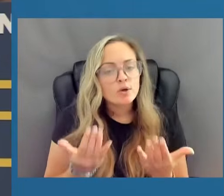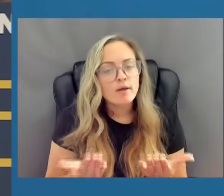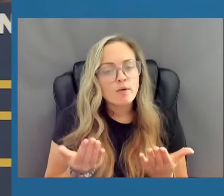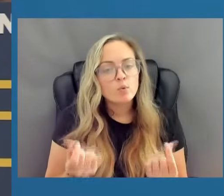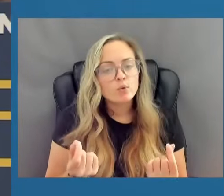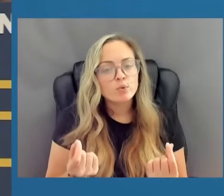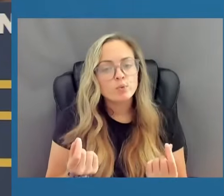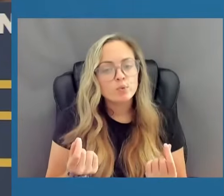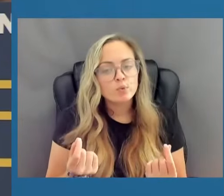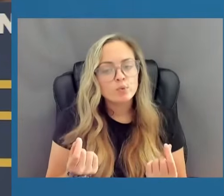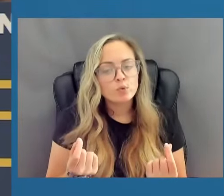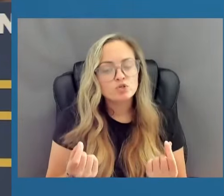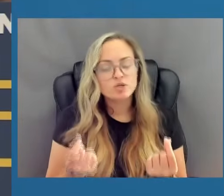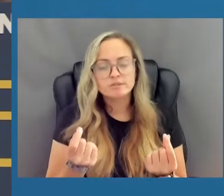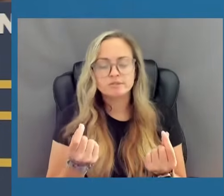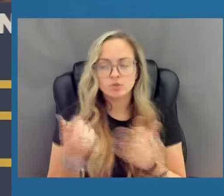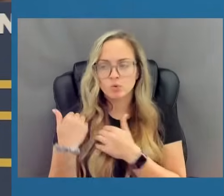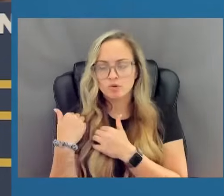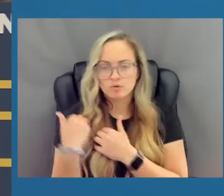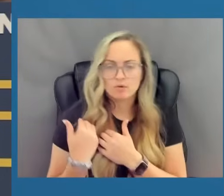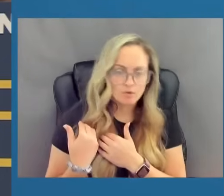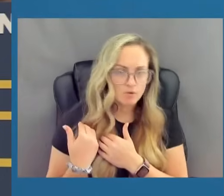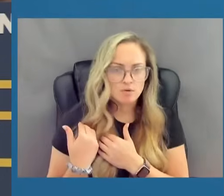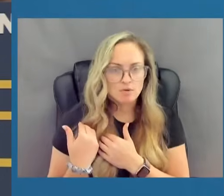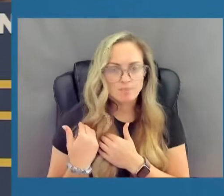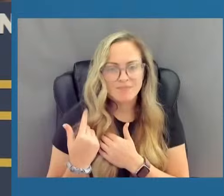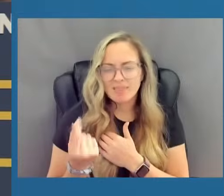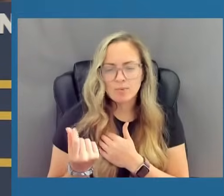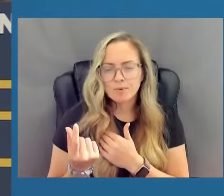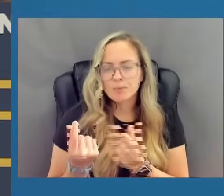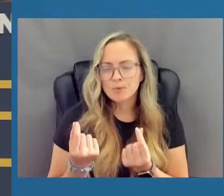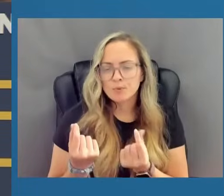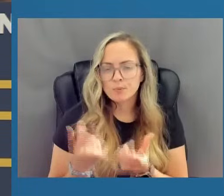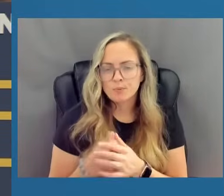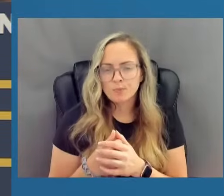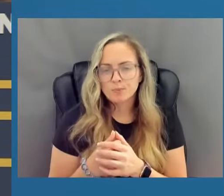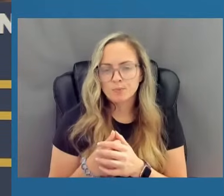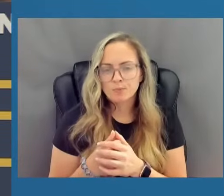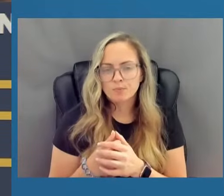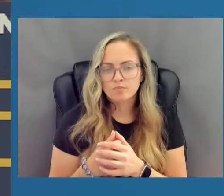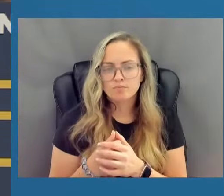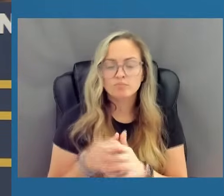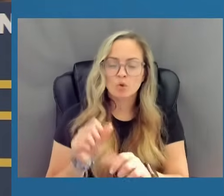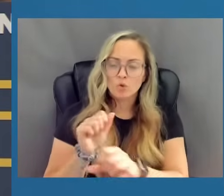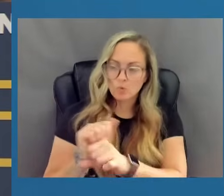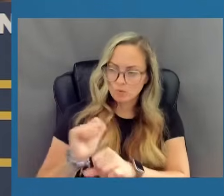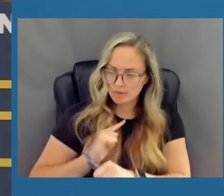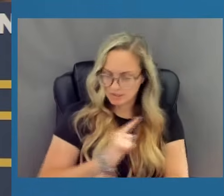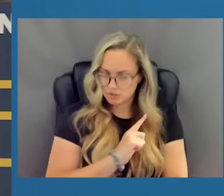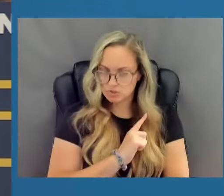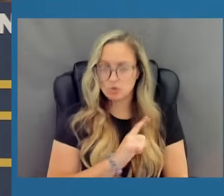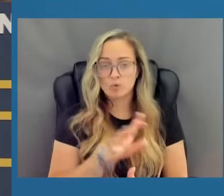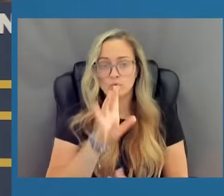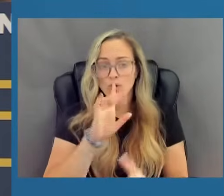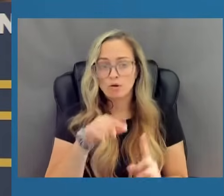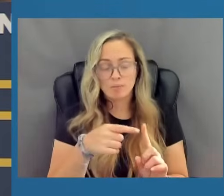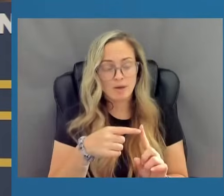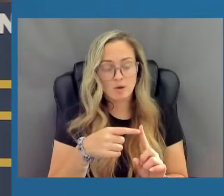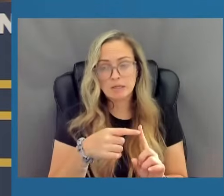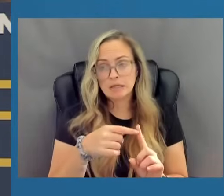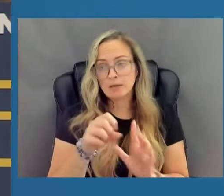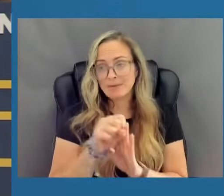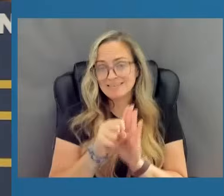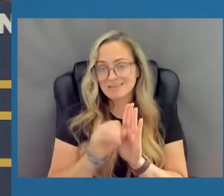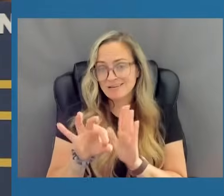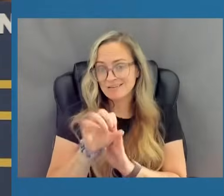just to lift the burden a little bit? And I work with our legislators, and we talked about this in my State of the State